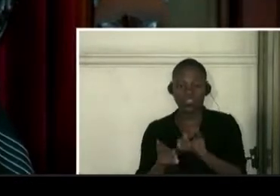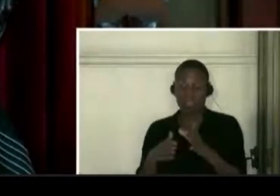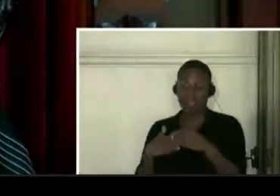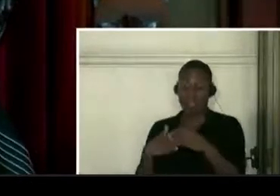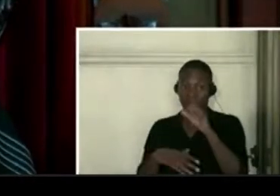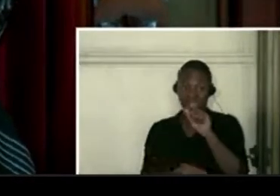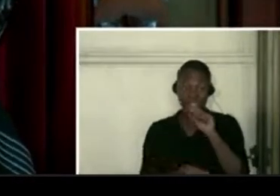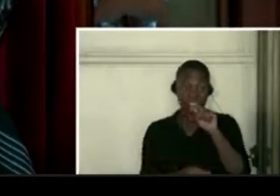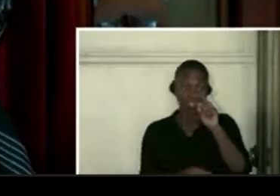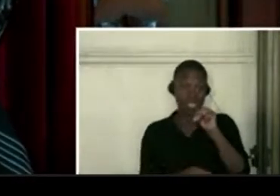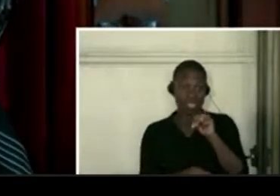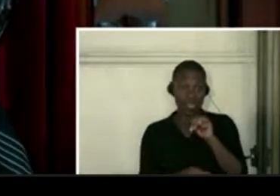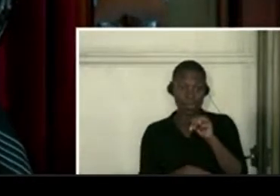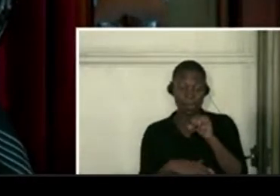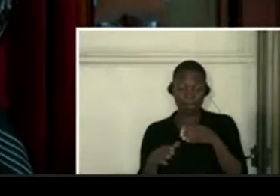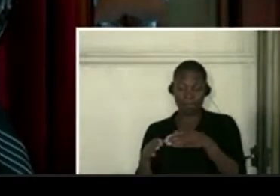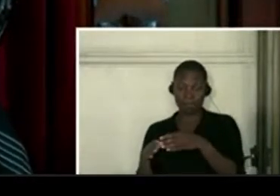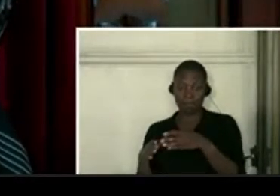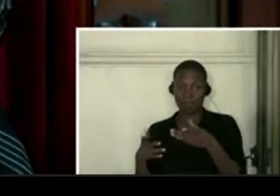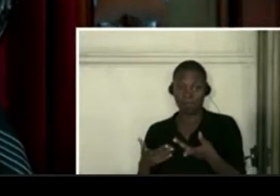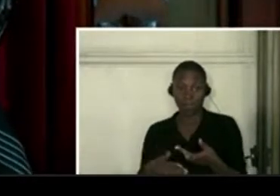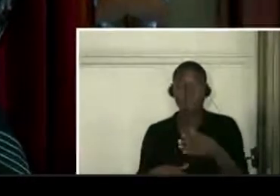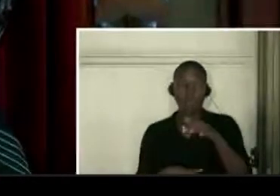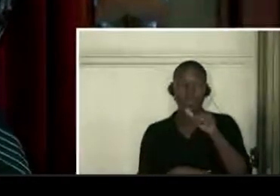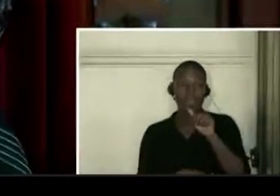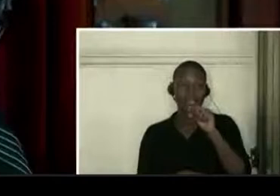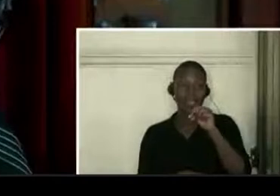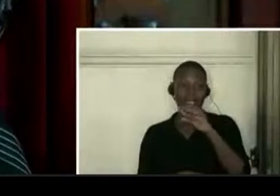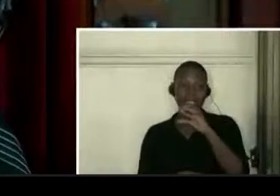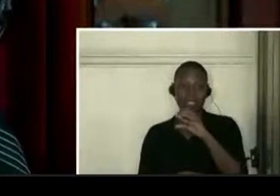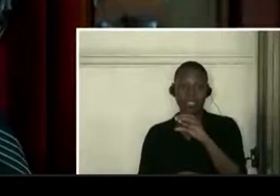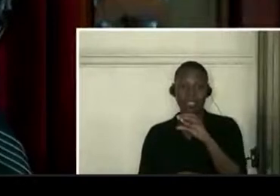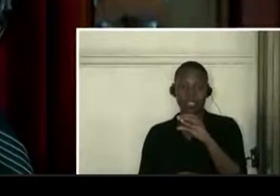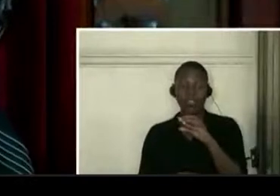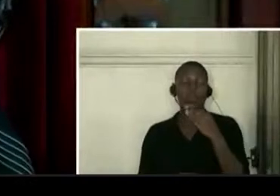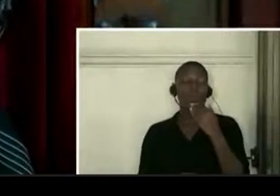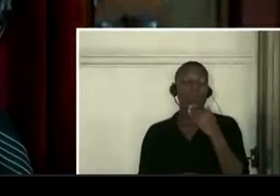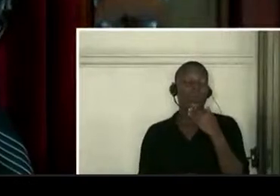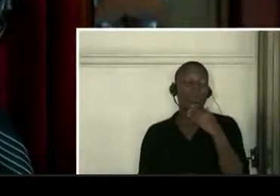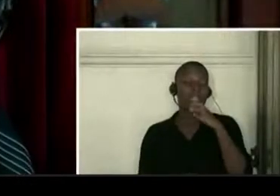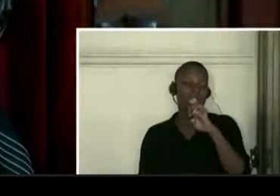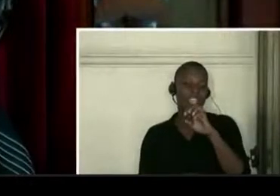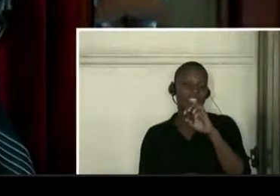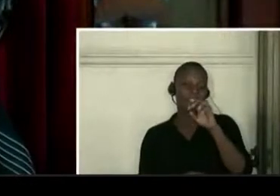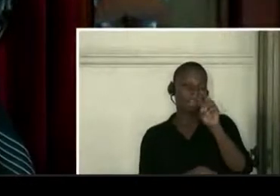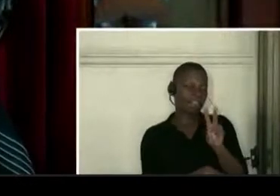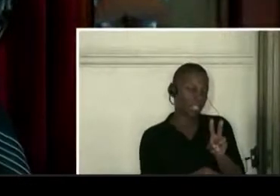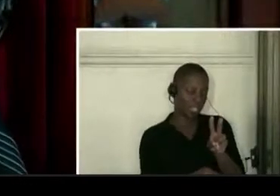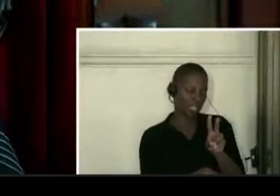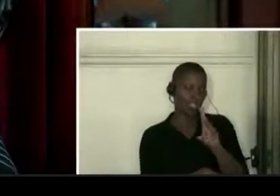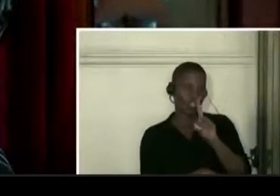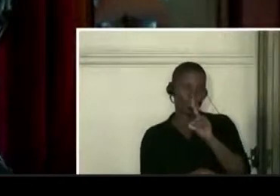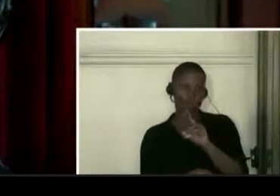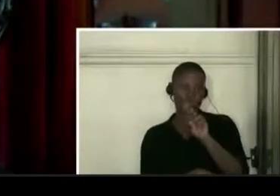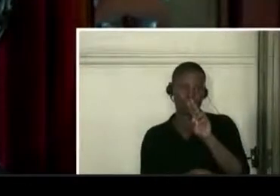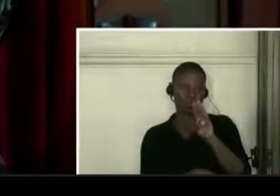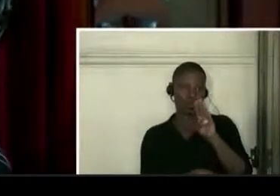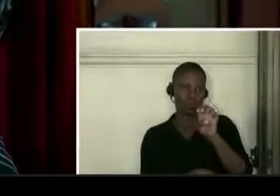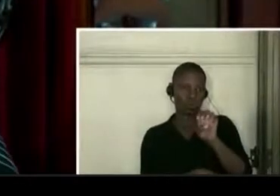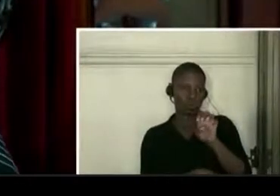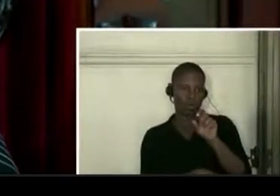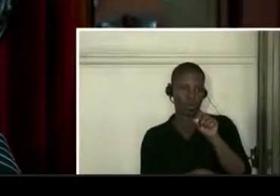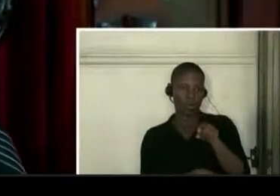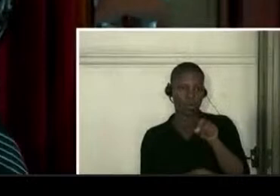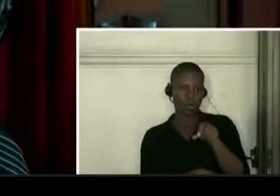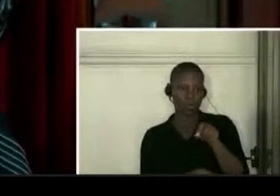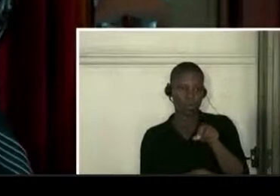lenhlangano ye-ANC umhlonishwa u-EV Dube ozokhuluma for 8 minutes. Ake